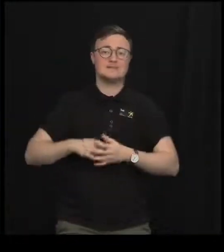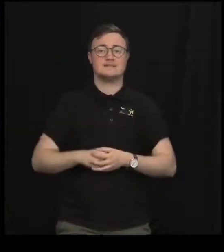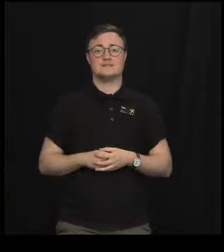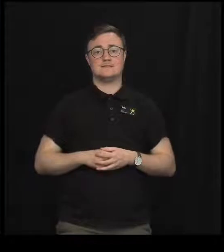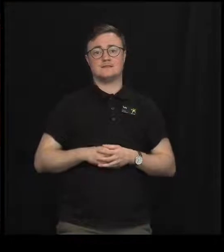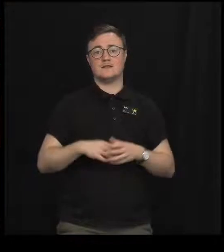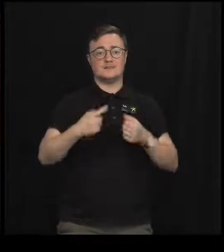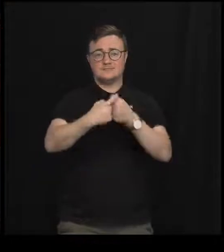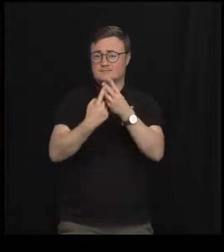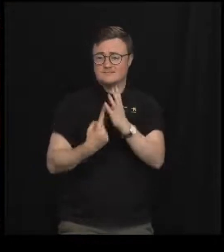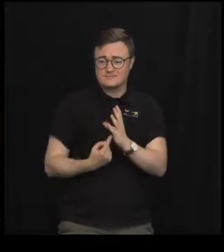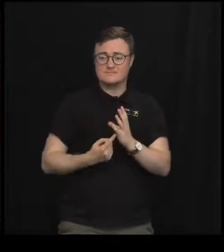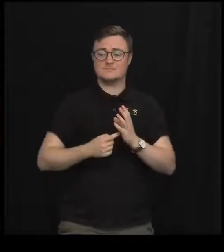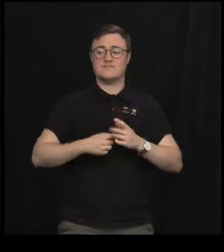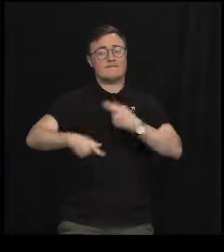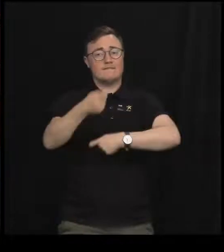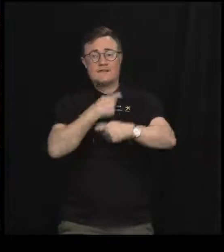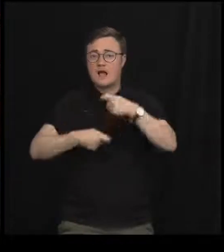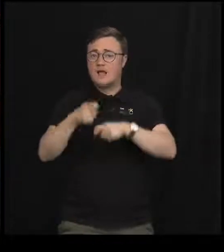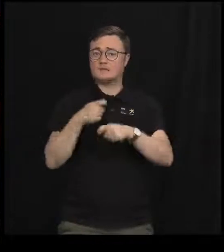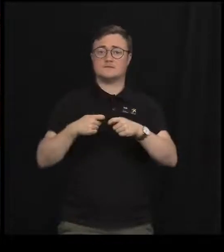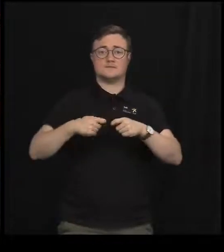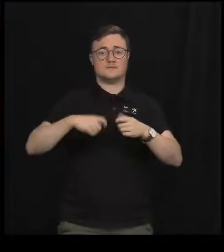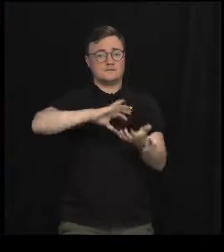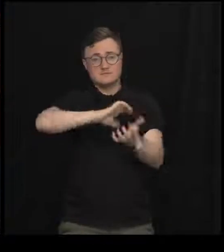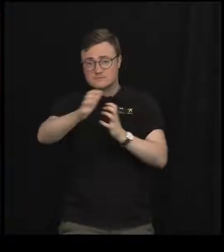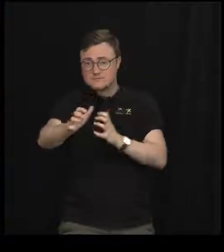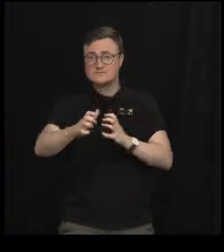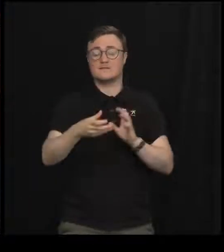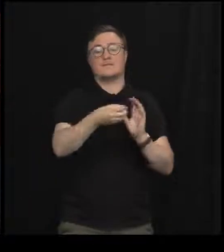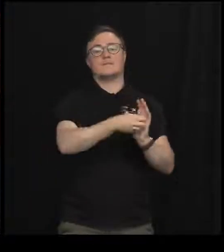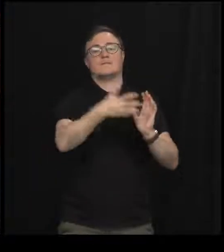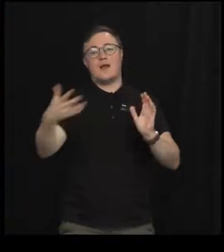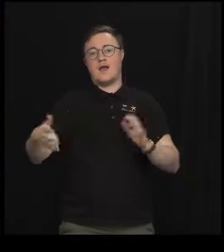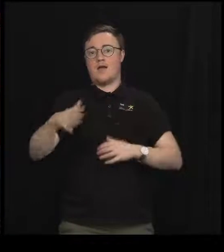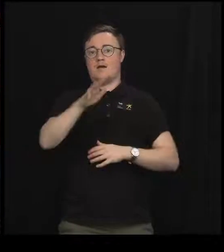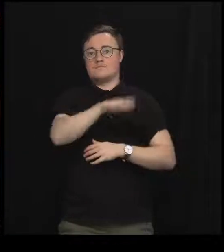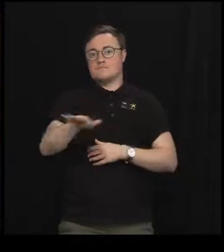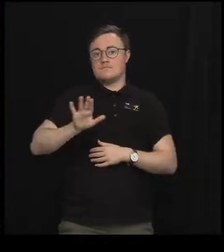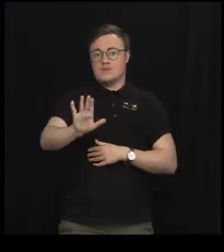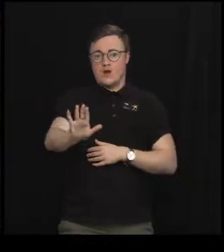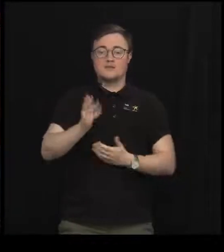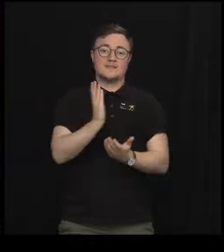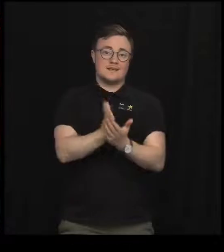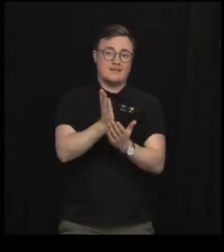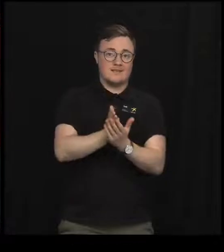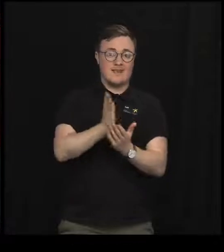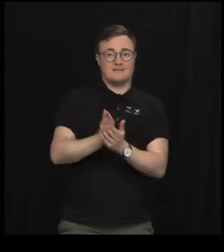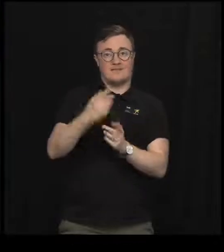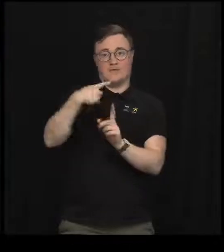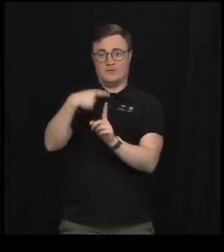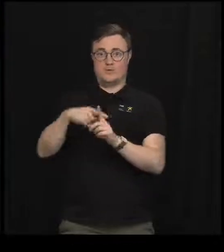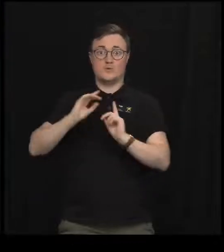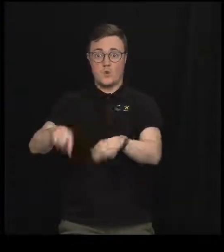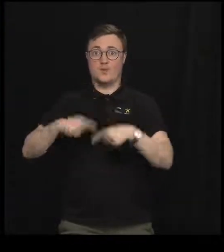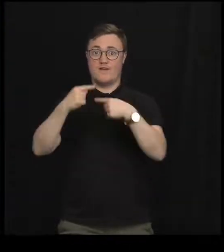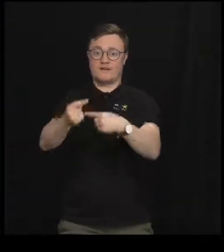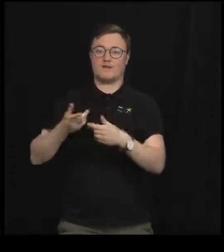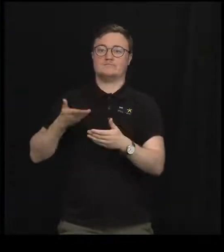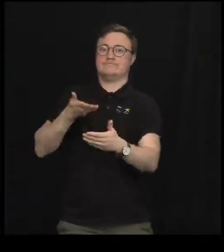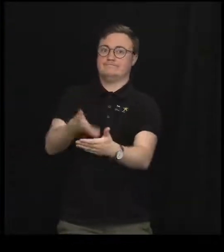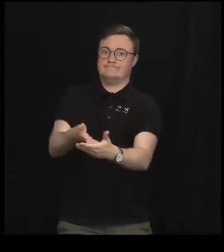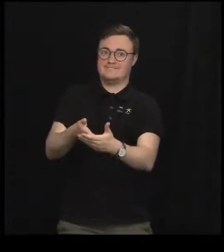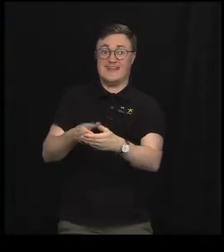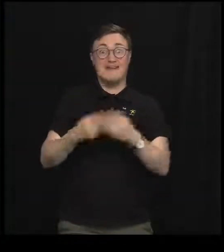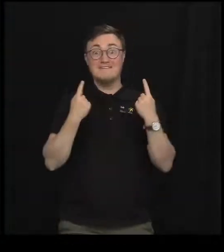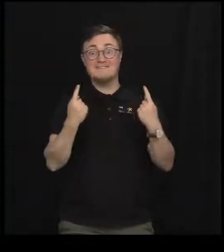that actually all translate to a children's health and development crisis. So on that somber